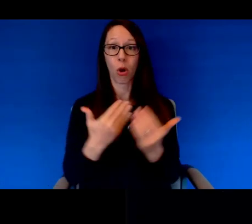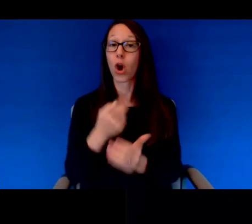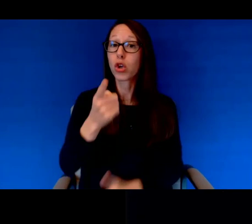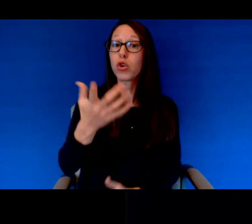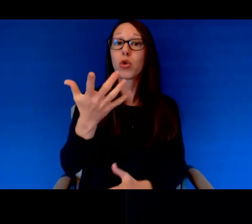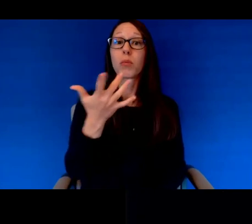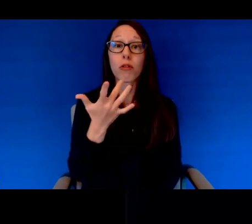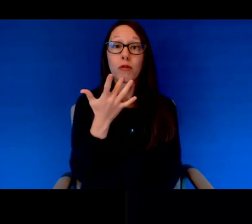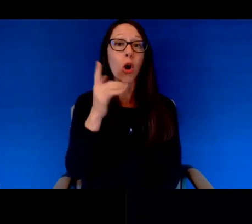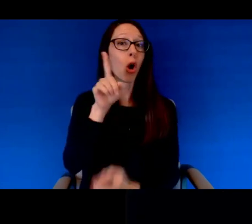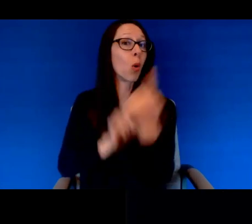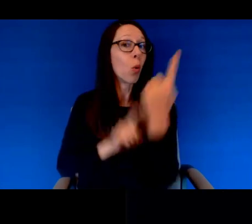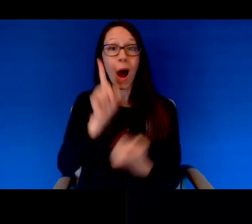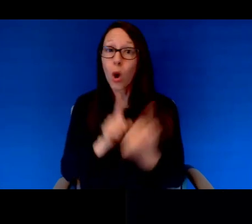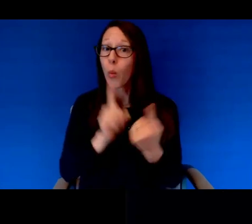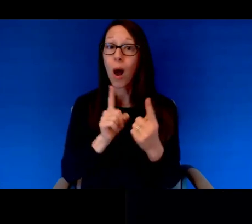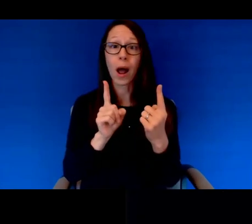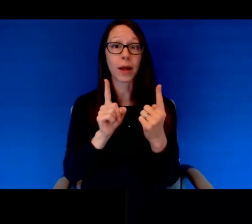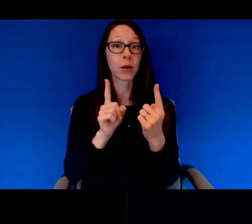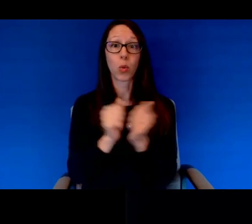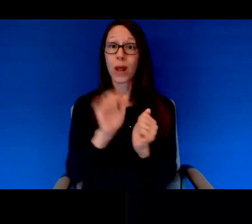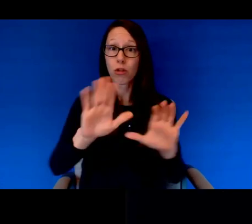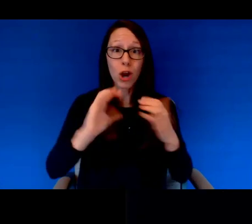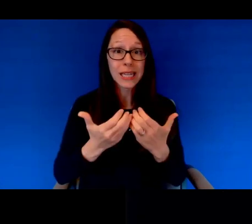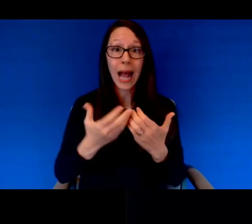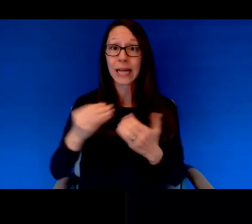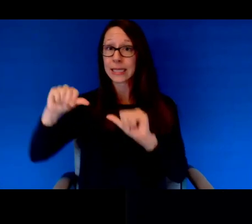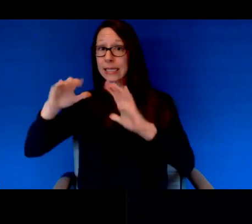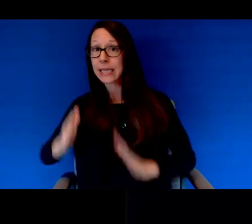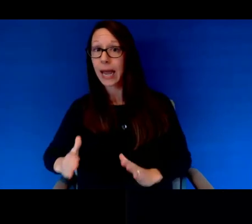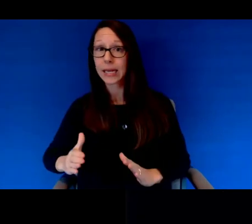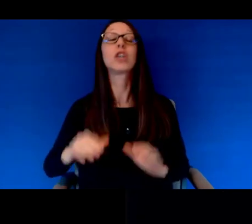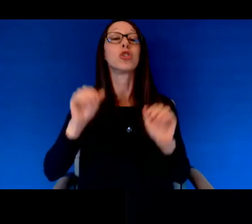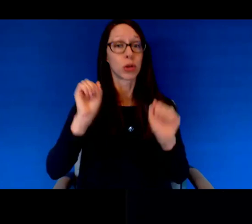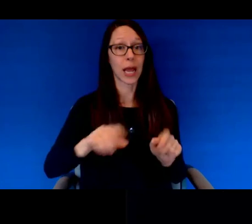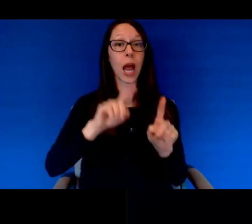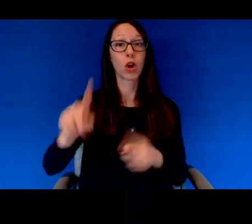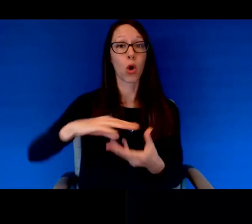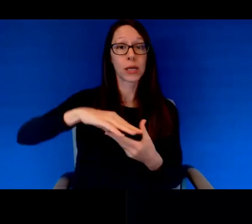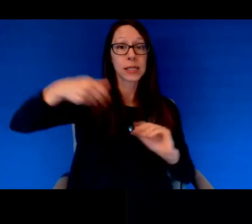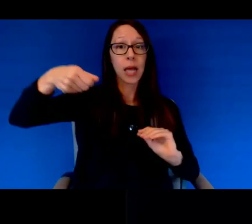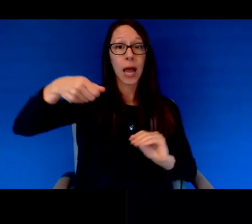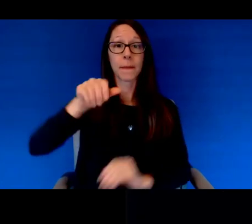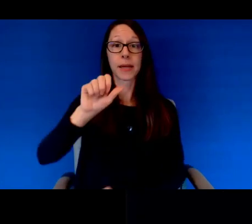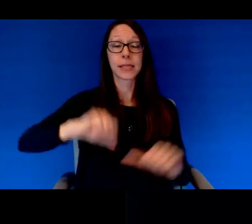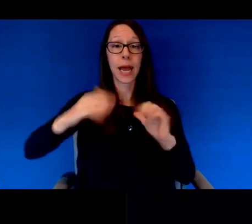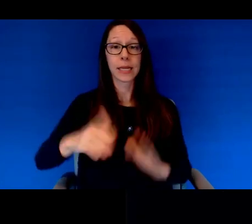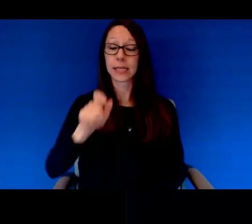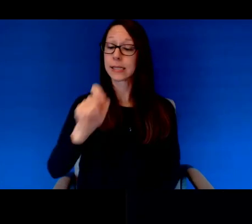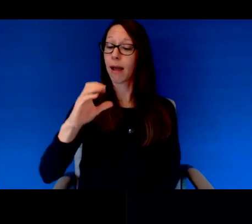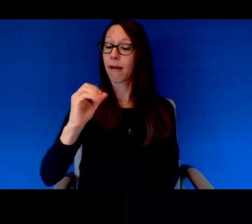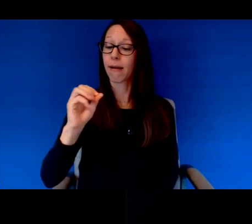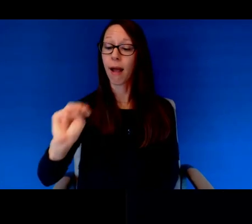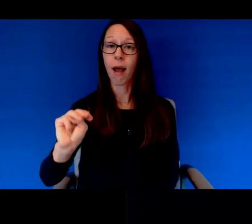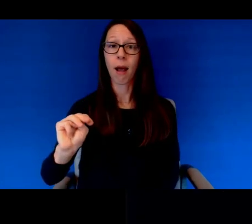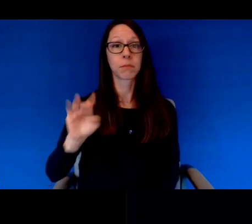for just your class, that's absolutely available to you. You can go to skypeascientist.com, click sign up, and then you can sign up